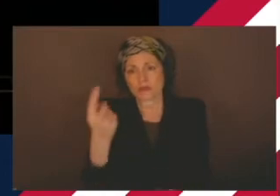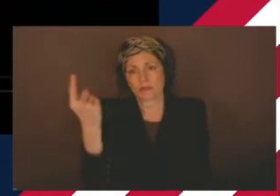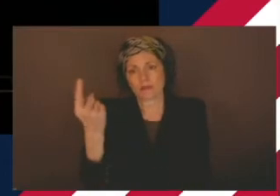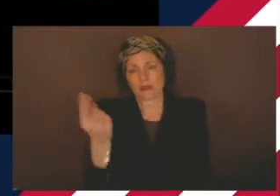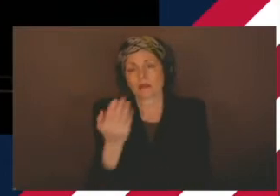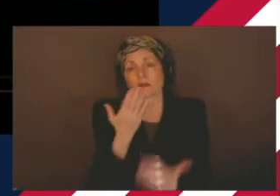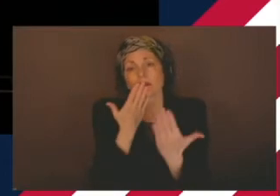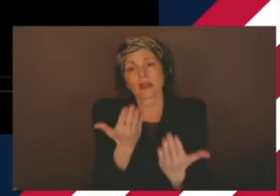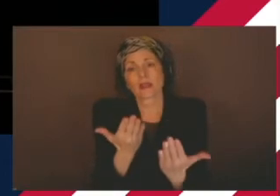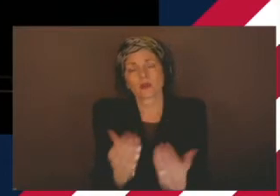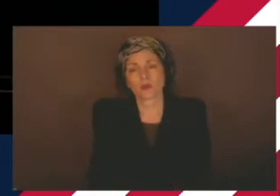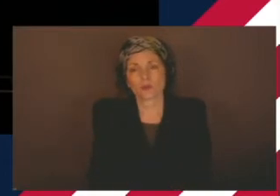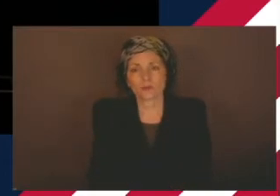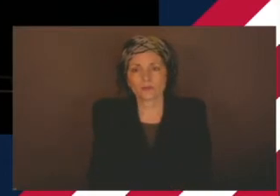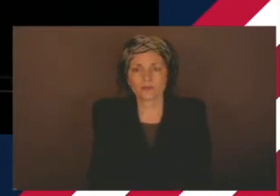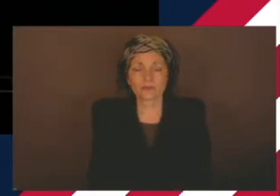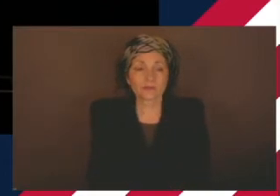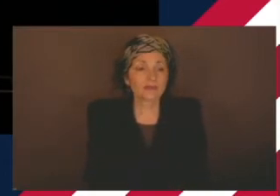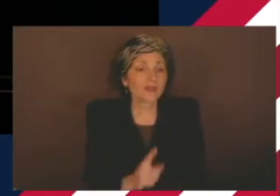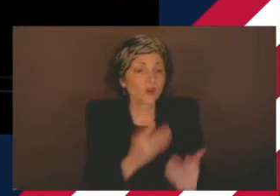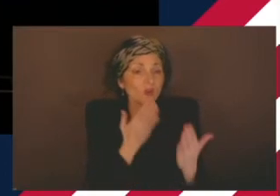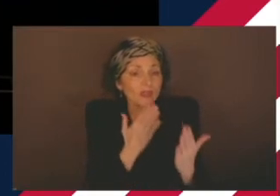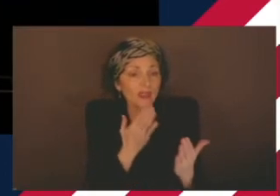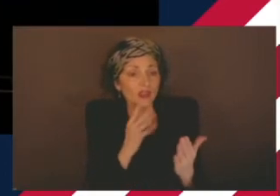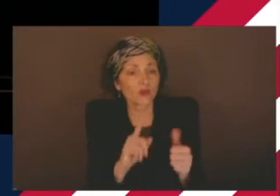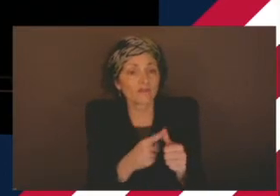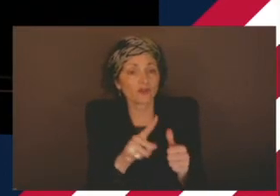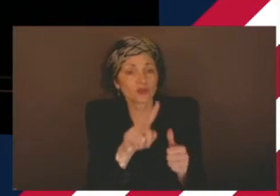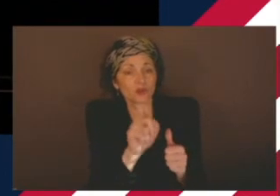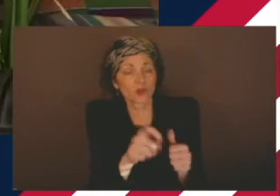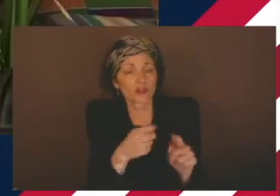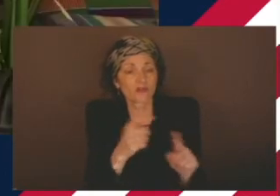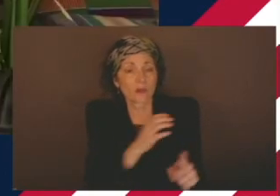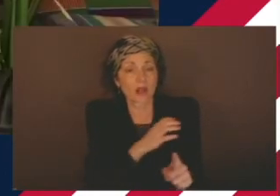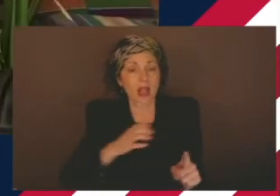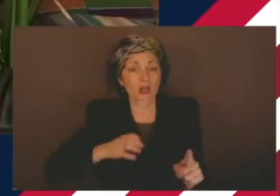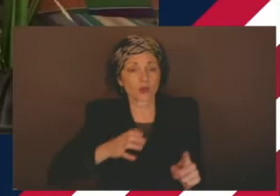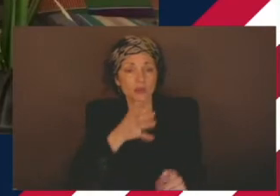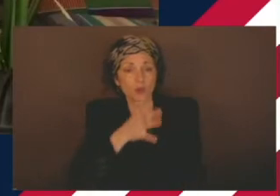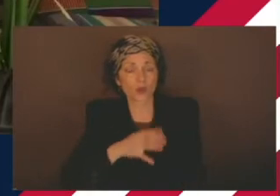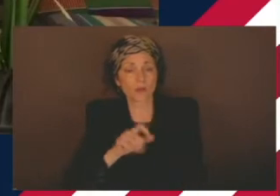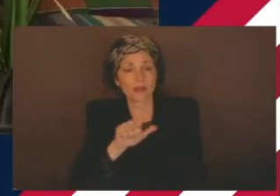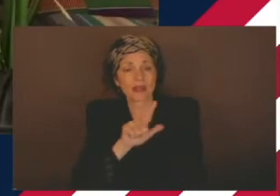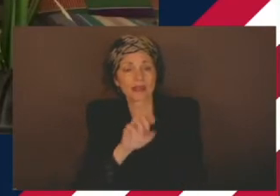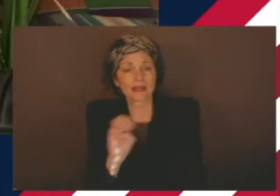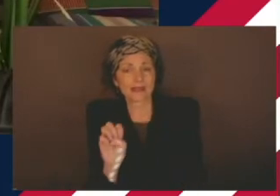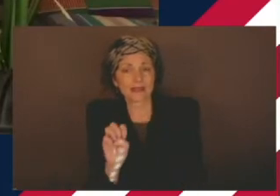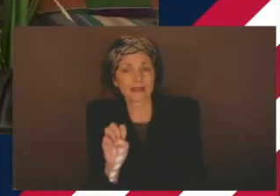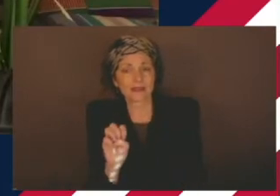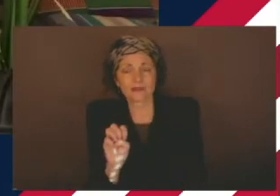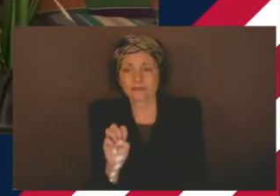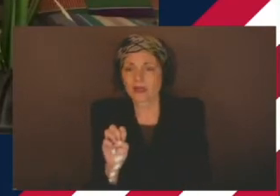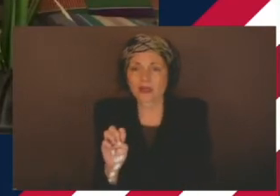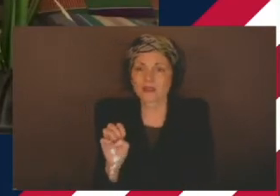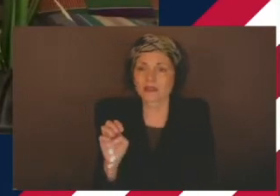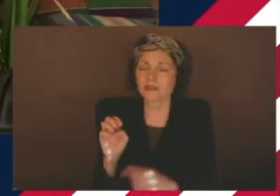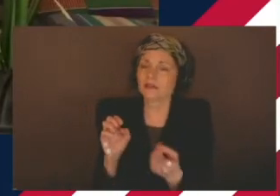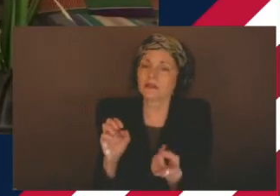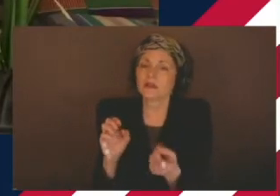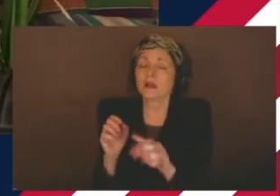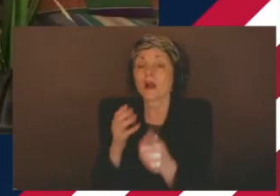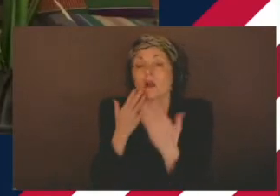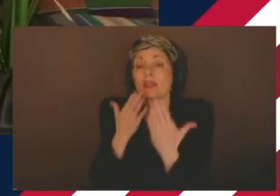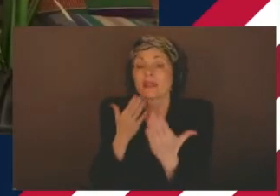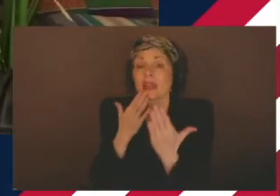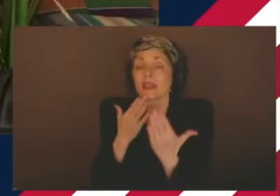Thank you. Our first question is from Congresswoman Lee. Thank you very much. Hello, Ms. Zaya. First of all,